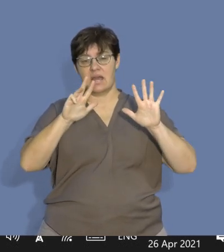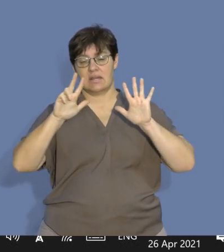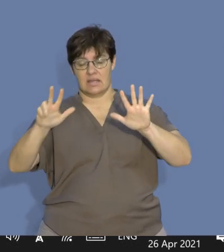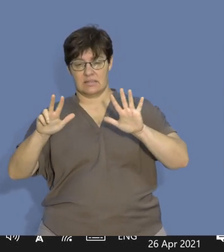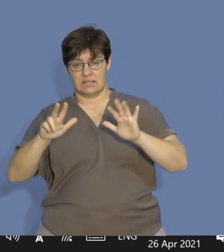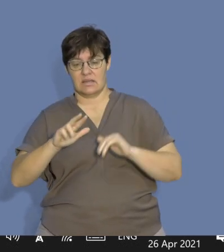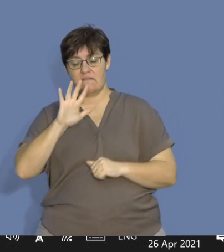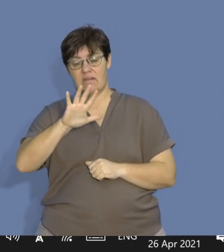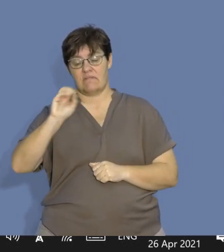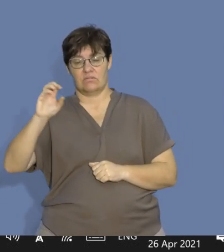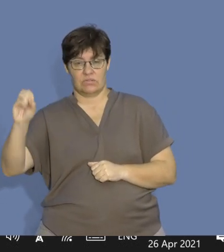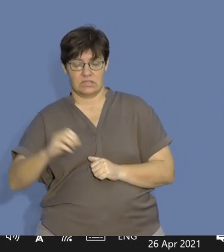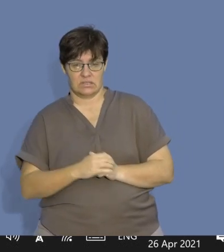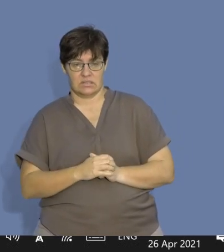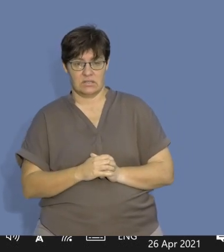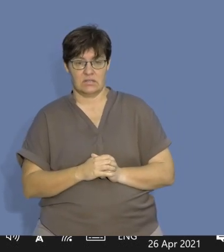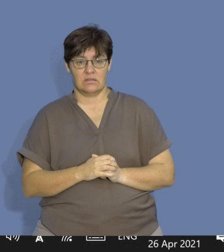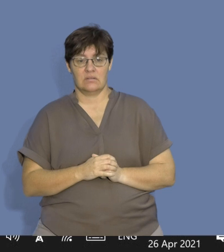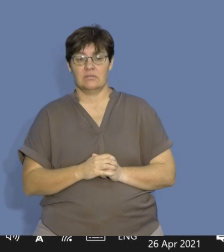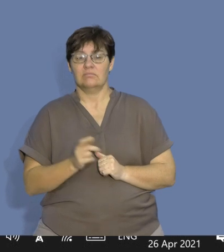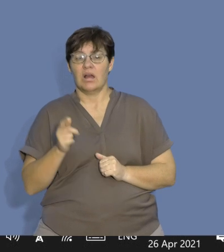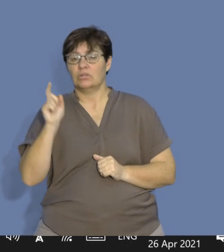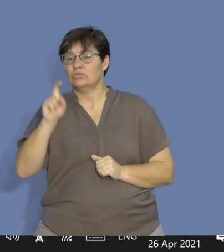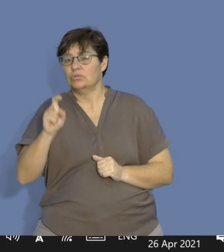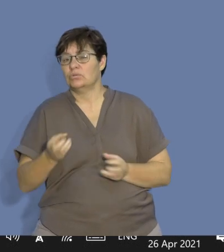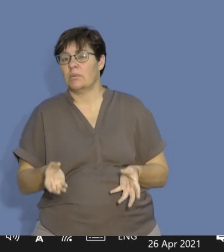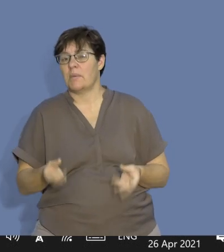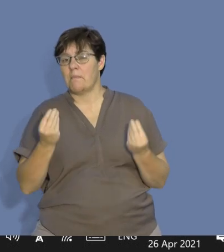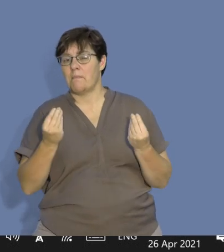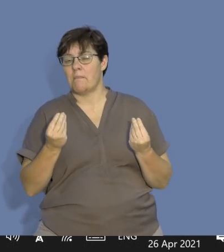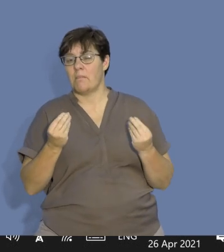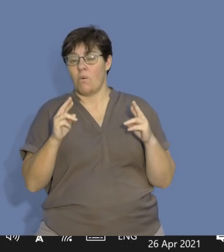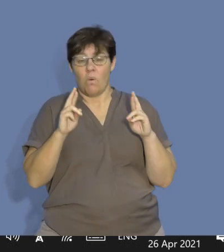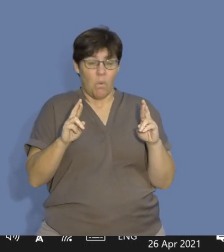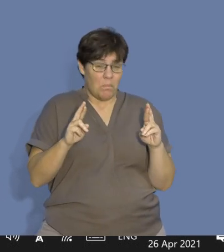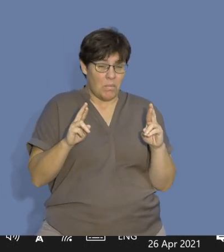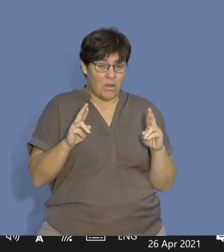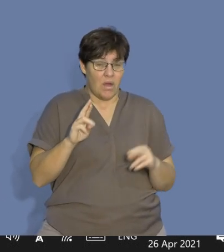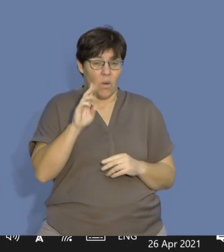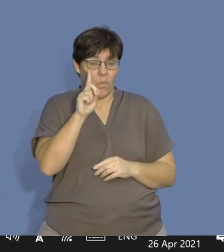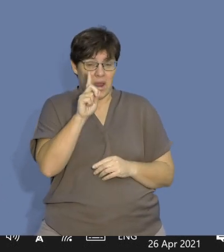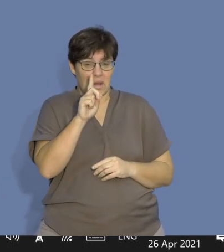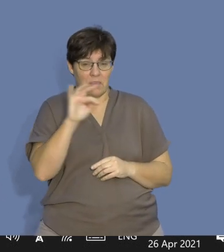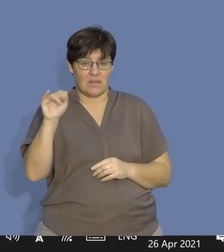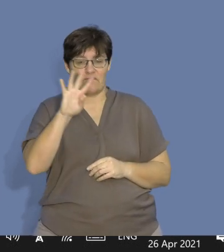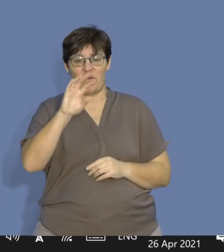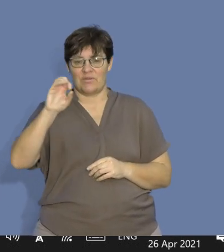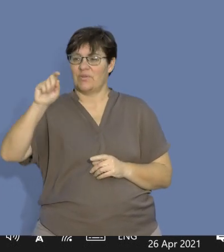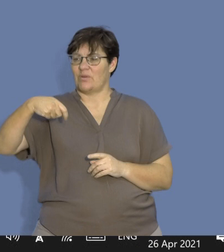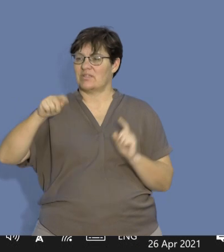plus 698,500, and that should give me, holding thumbs,